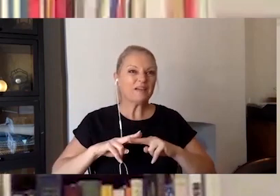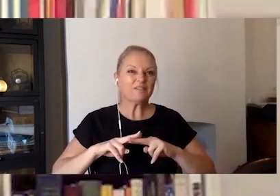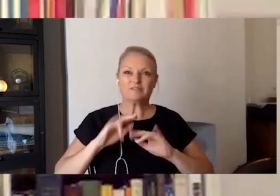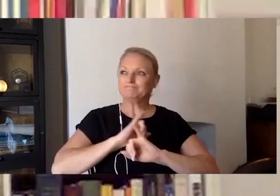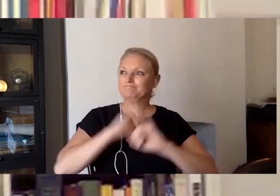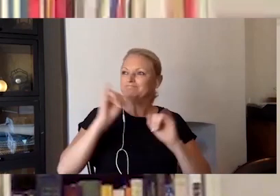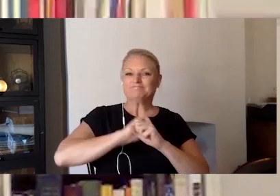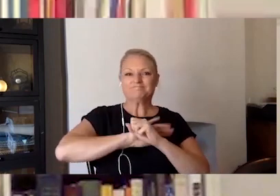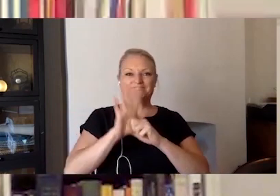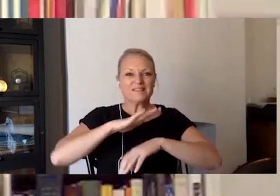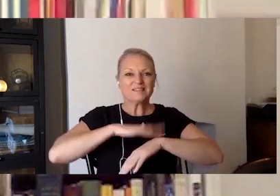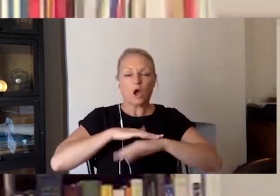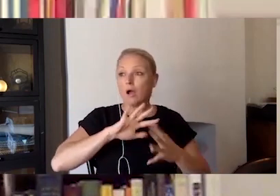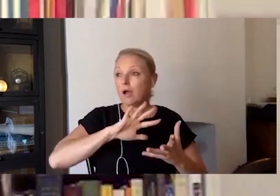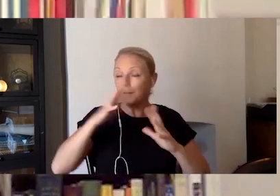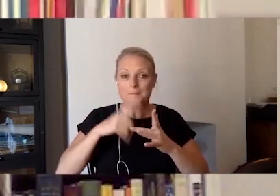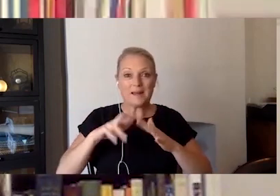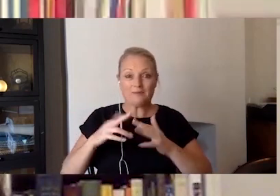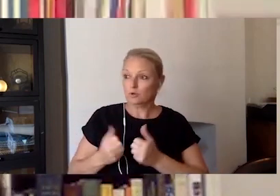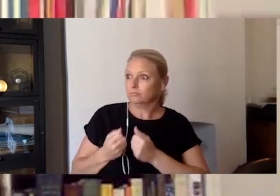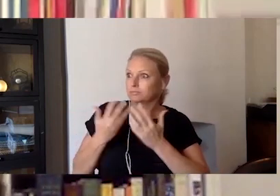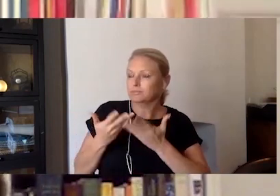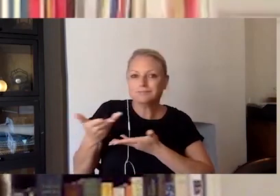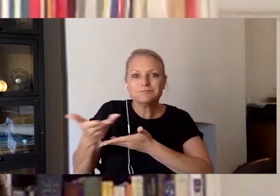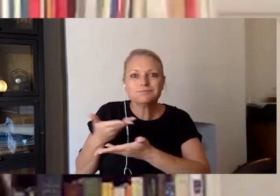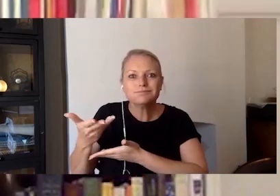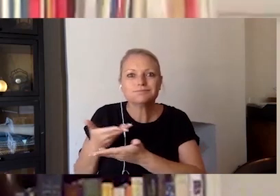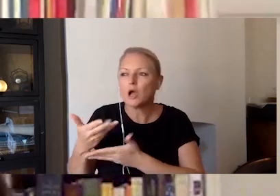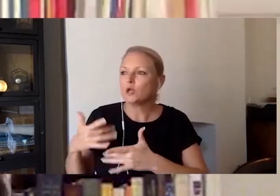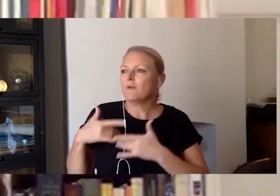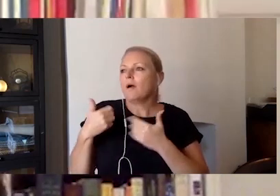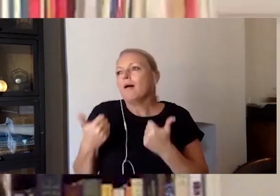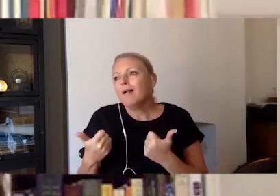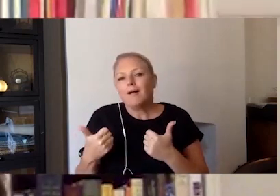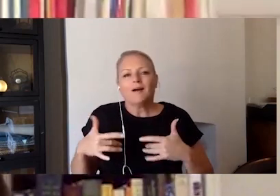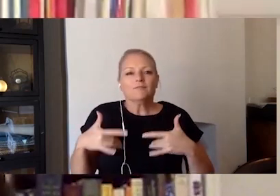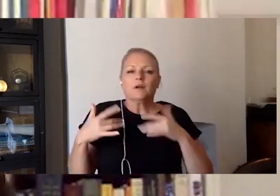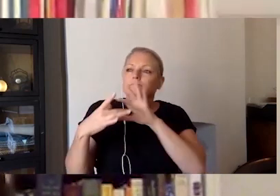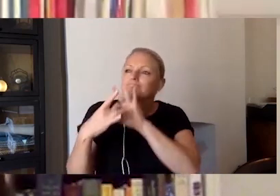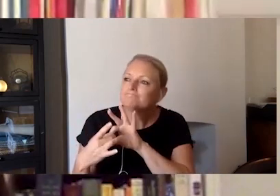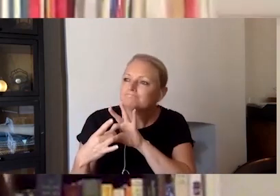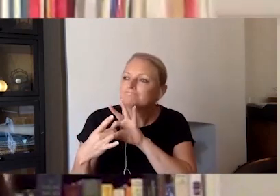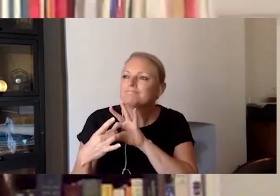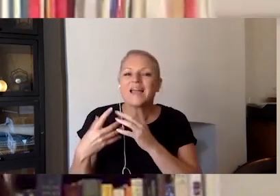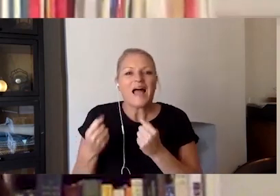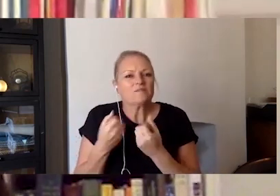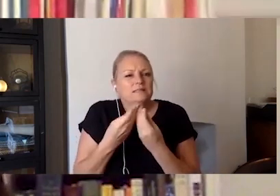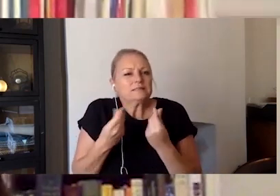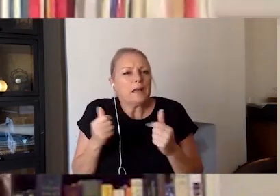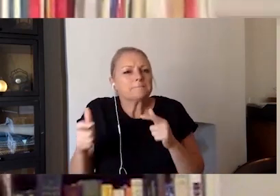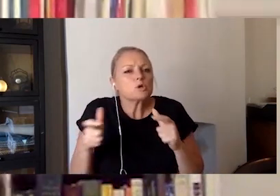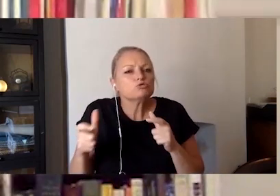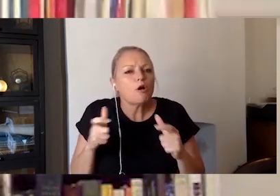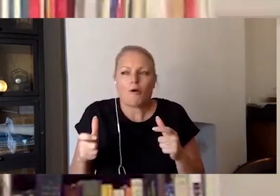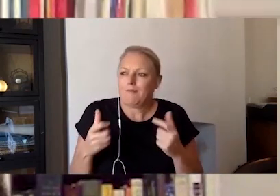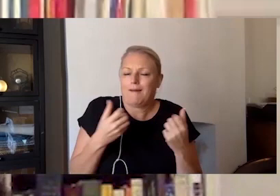Oxytocin promotes relaxation, trust, and a feeling that we have stability and some control over our immediate environment. And